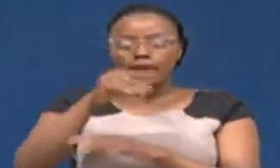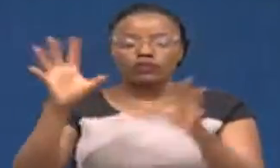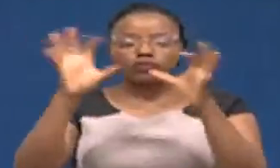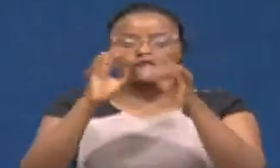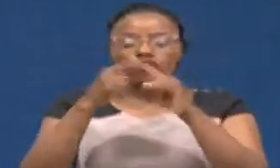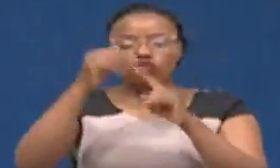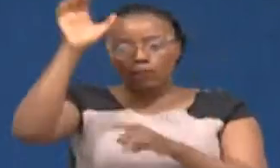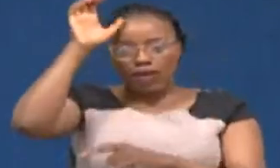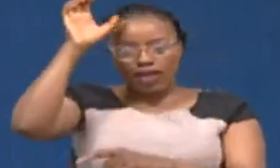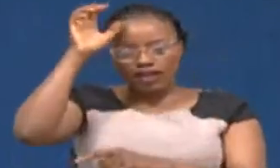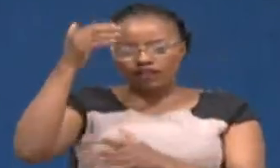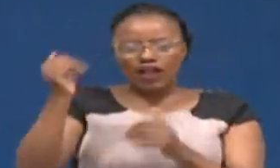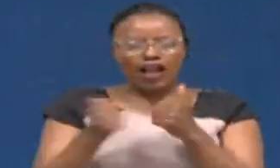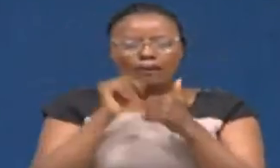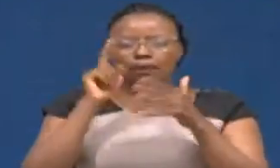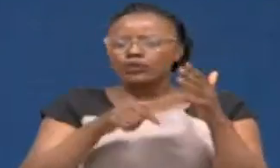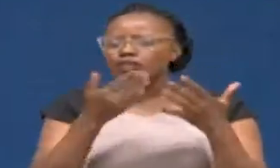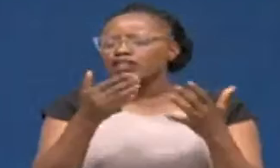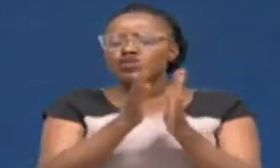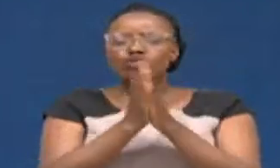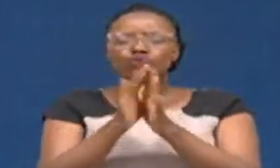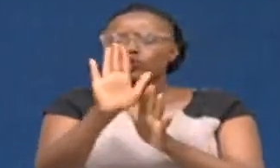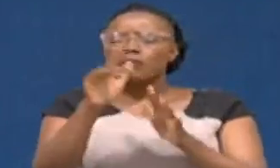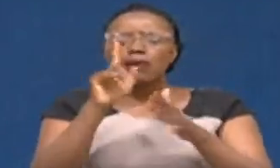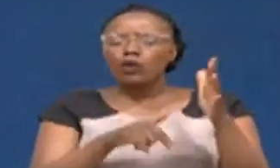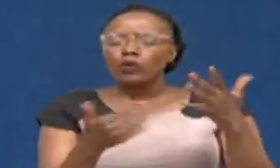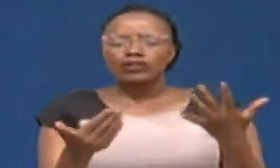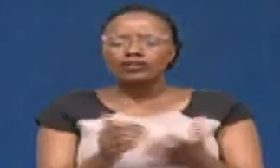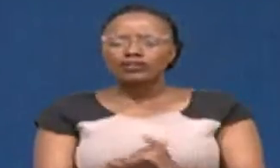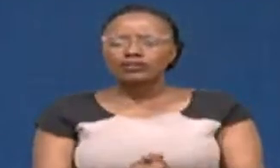from Eldoret. James, what happened to you? What was your story like?